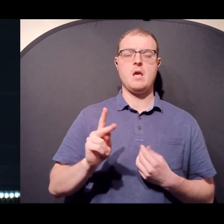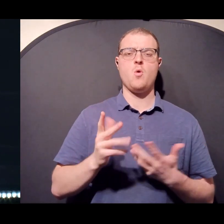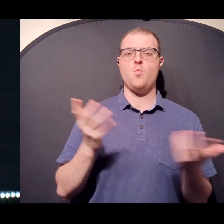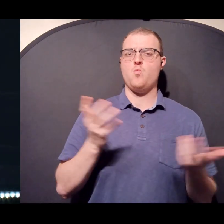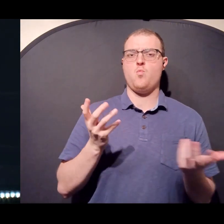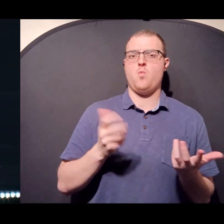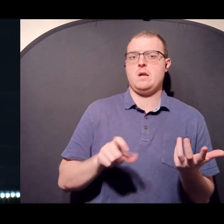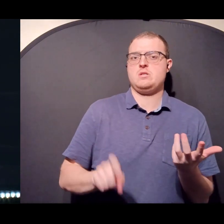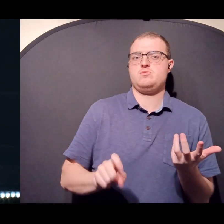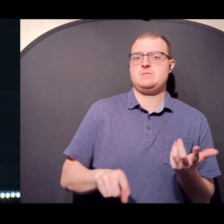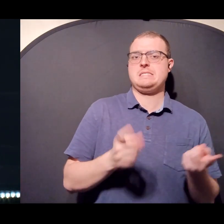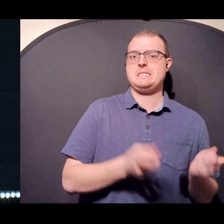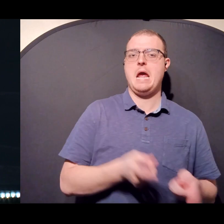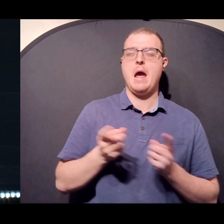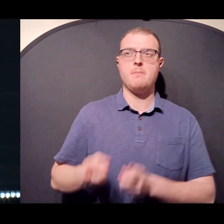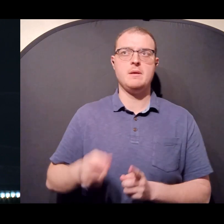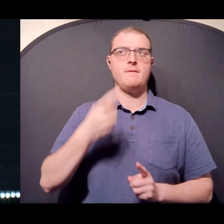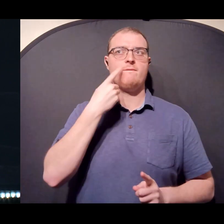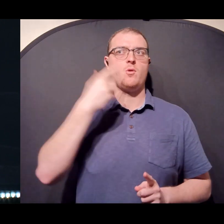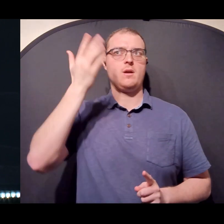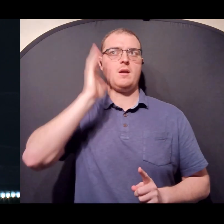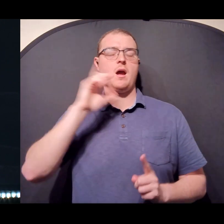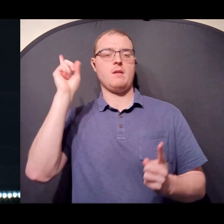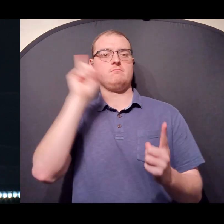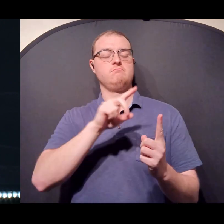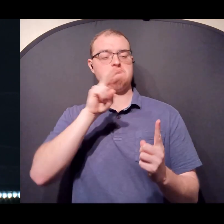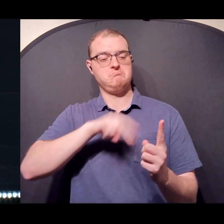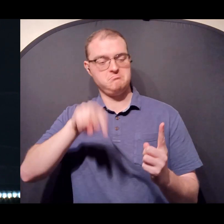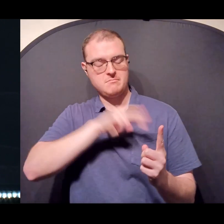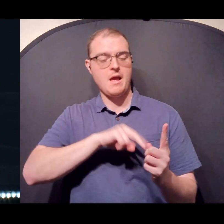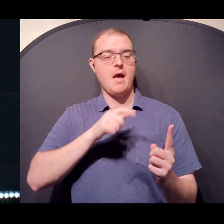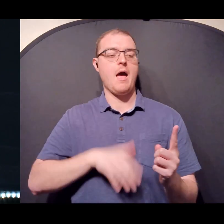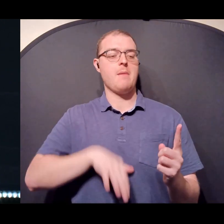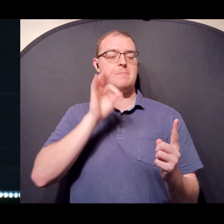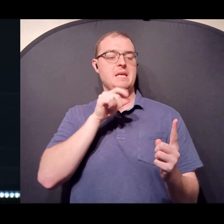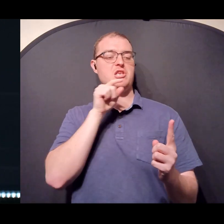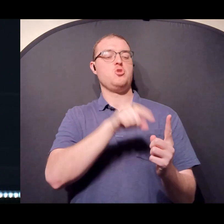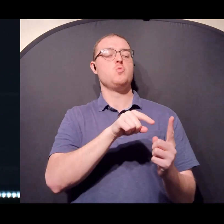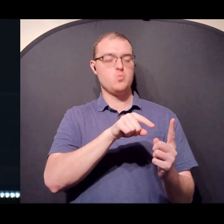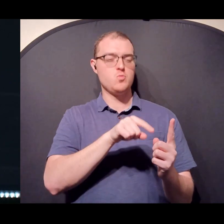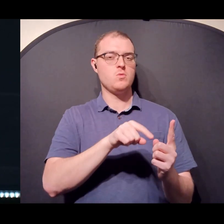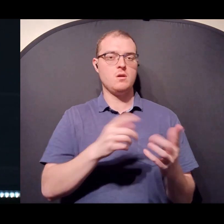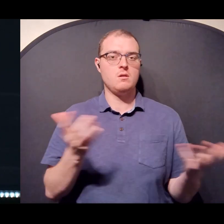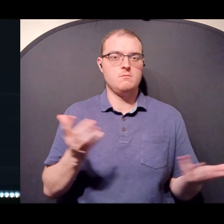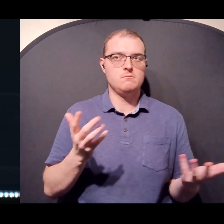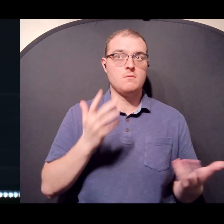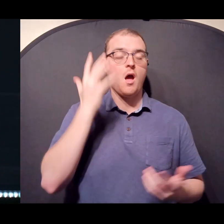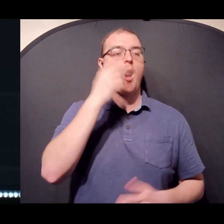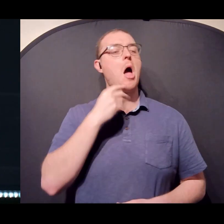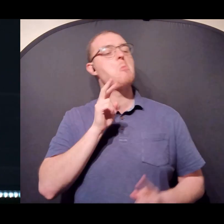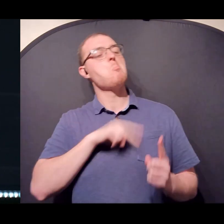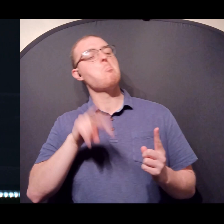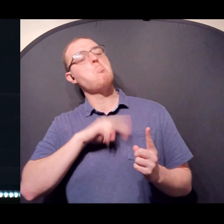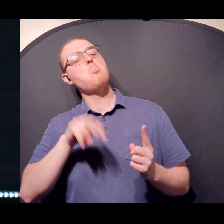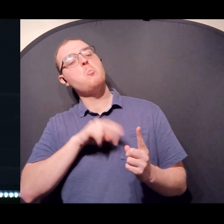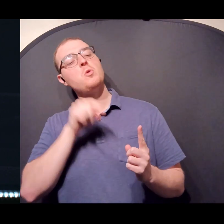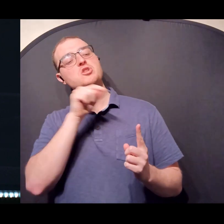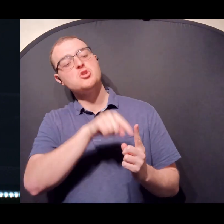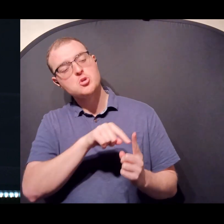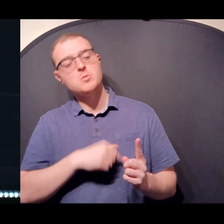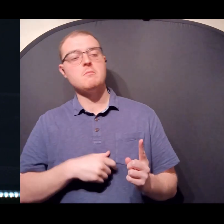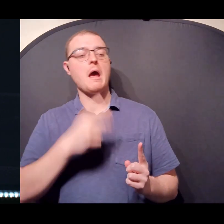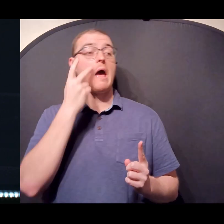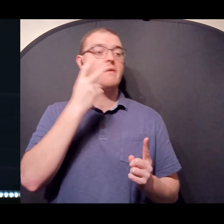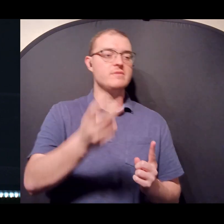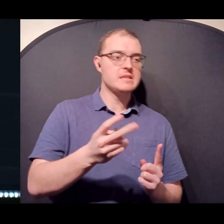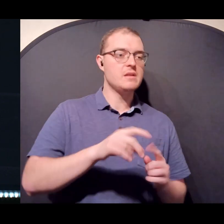say, I find favor in you. Of all the people in the world, I'm choosing you. Of all the individuals, I've been watching